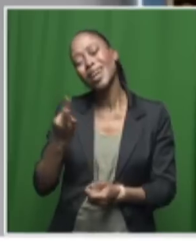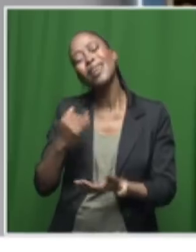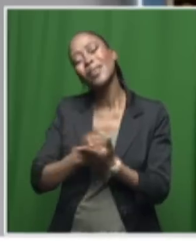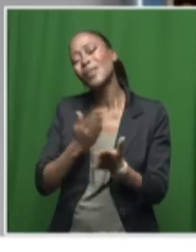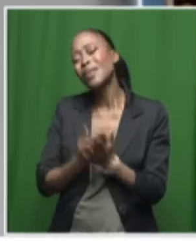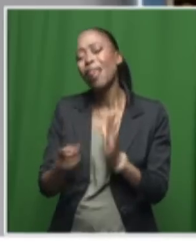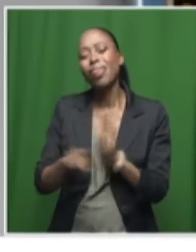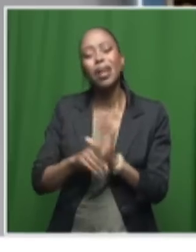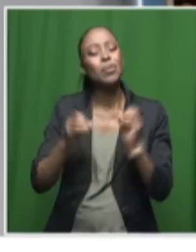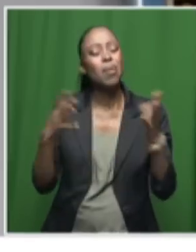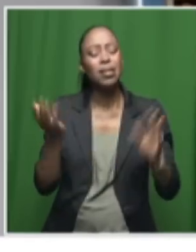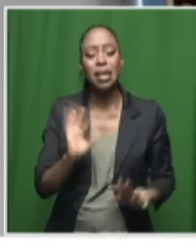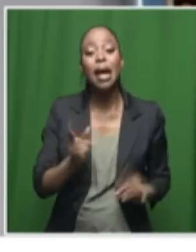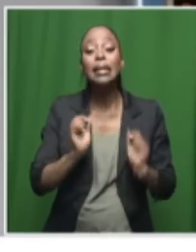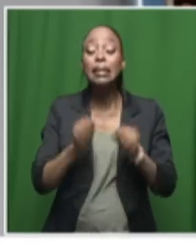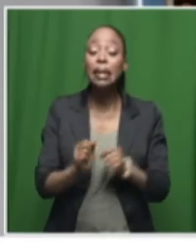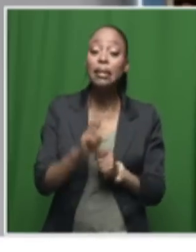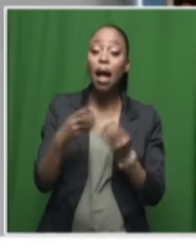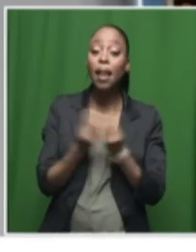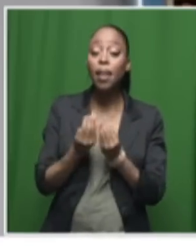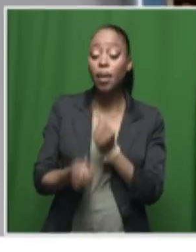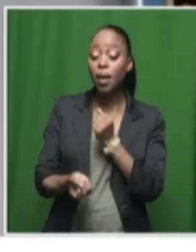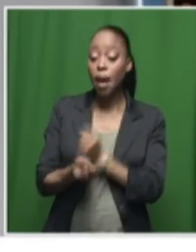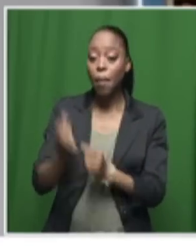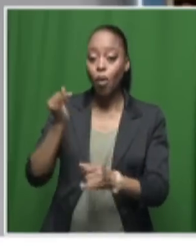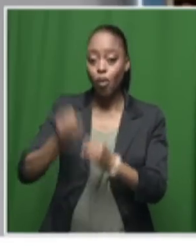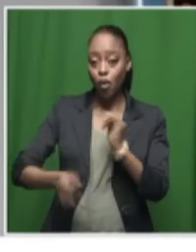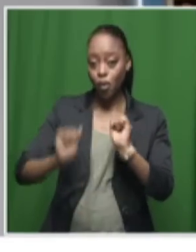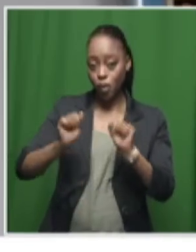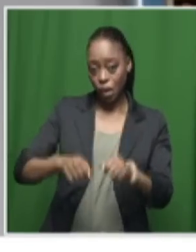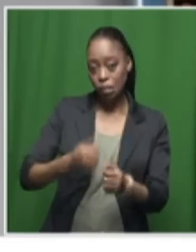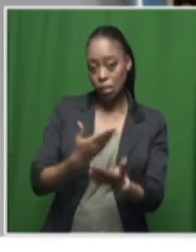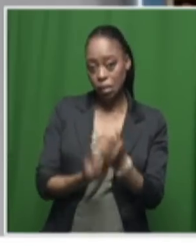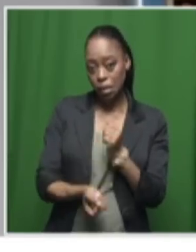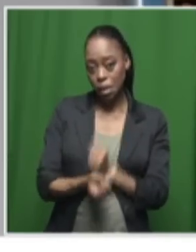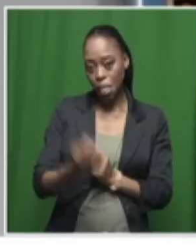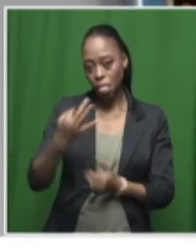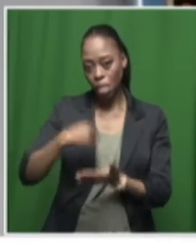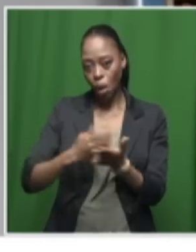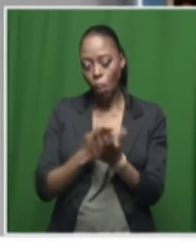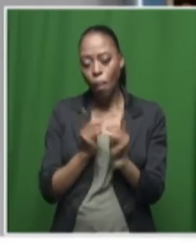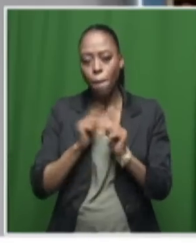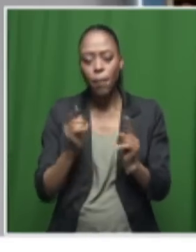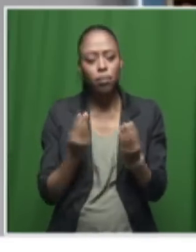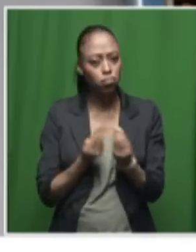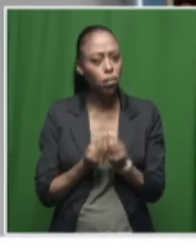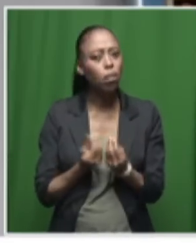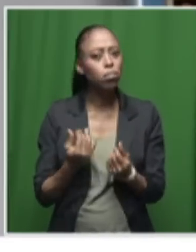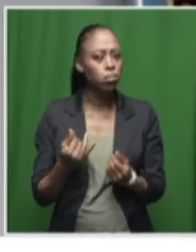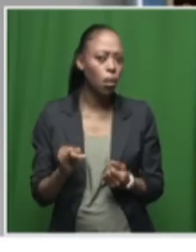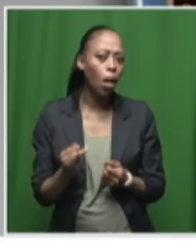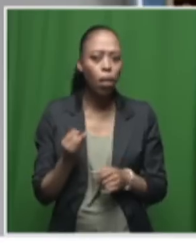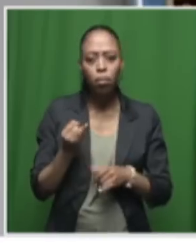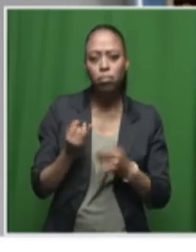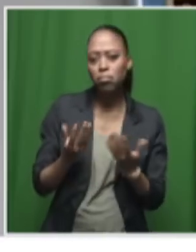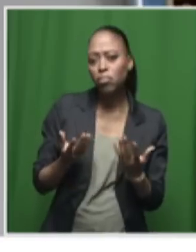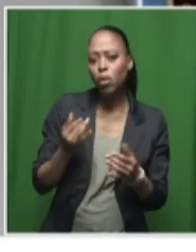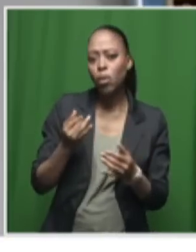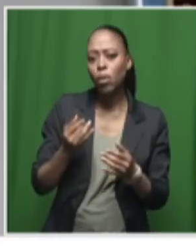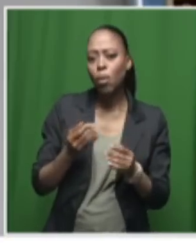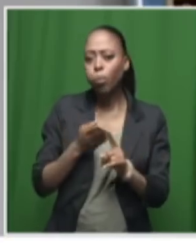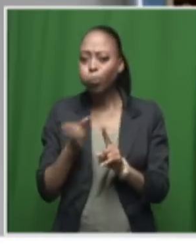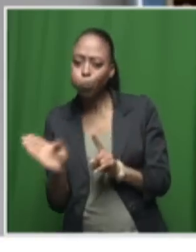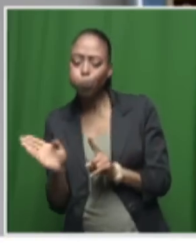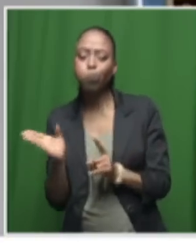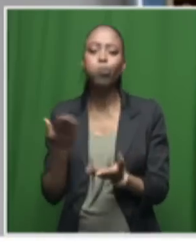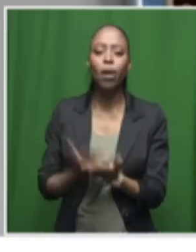Of course, things can still go wrong. We're not at the end of the third quarter yet, but things can still go wrong. I think it's going to be another positive